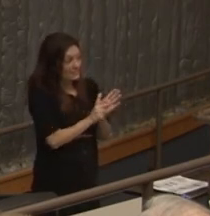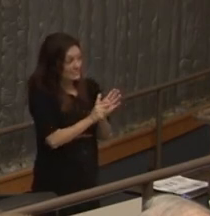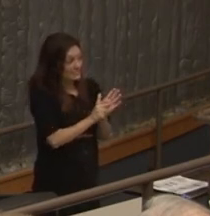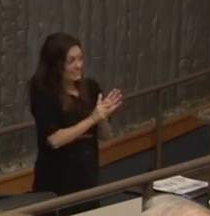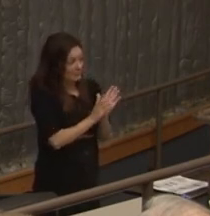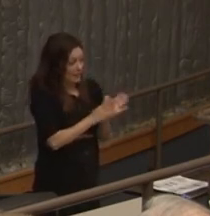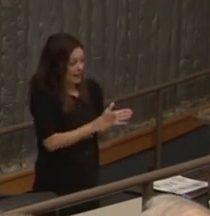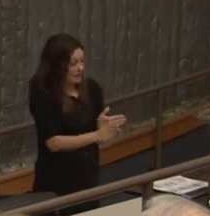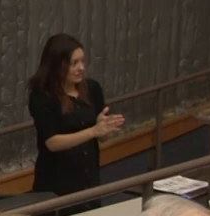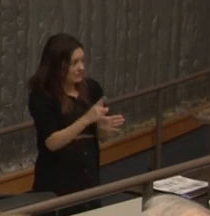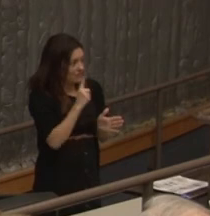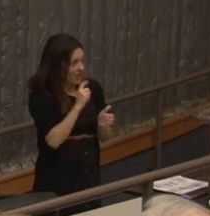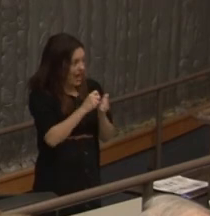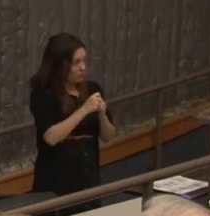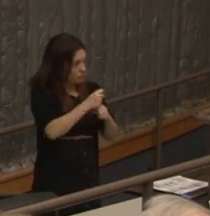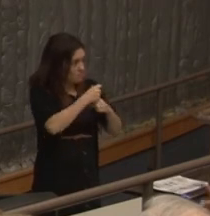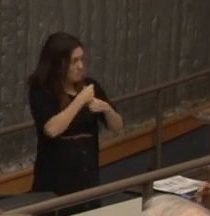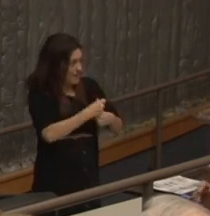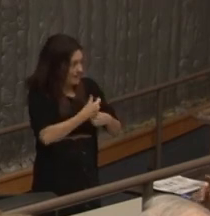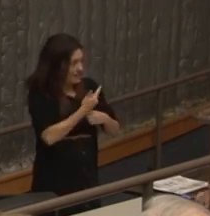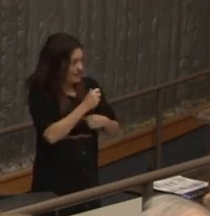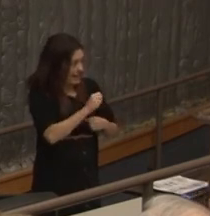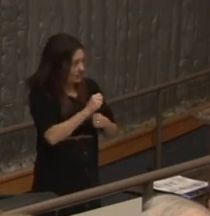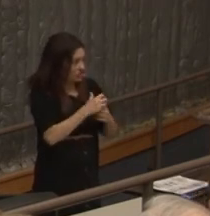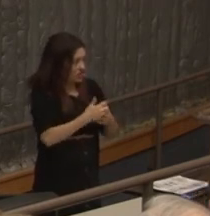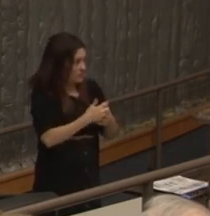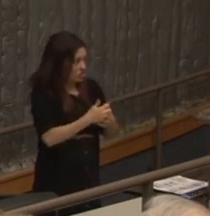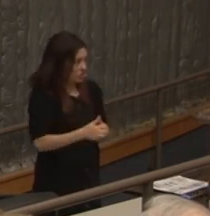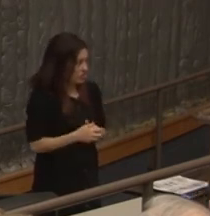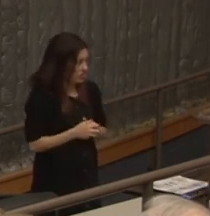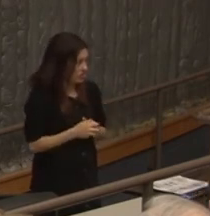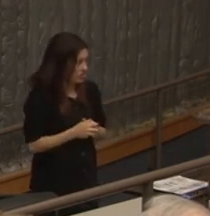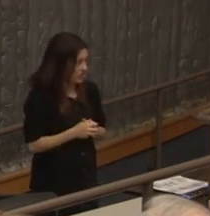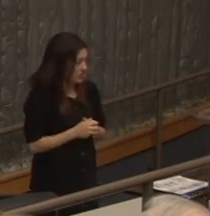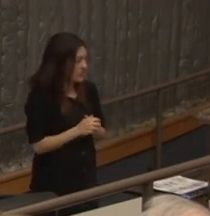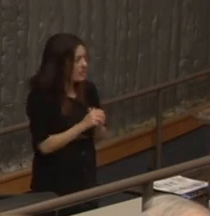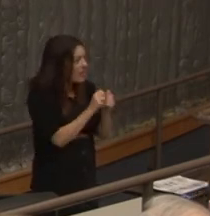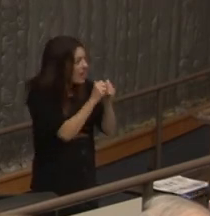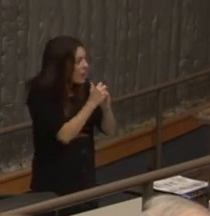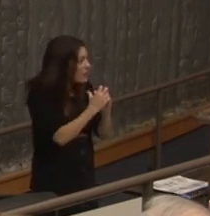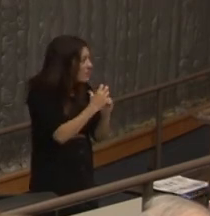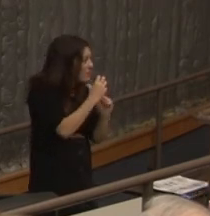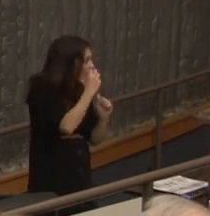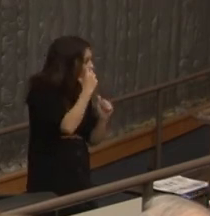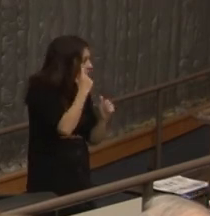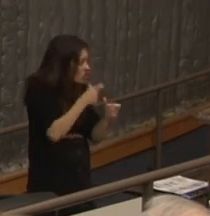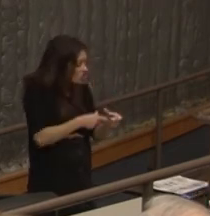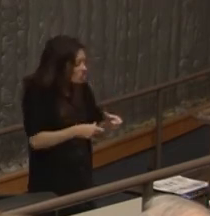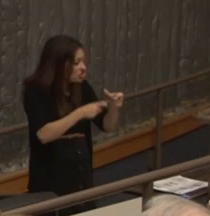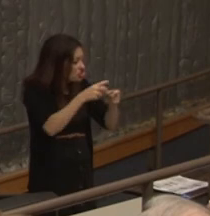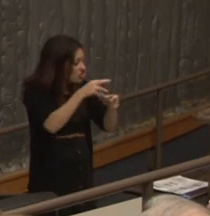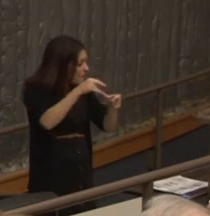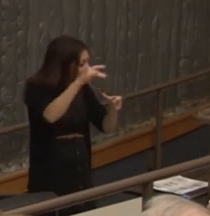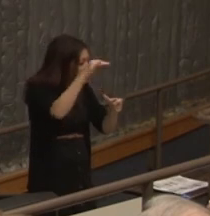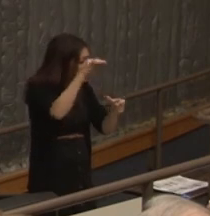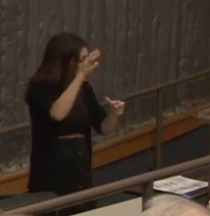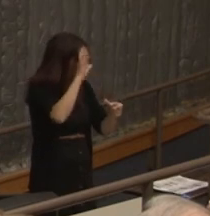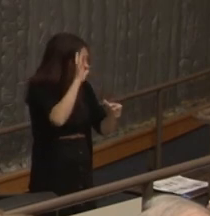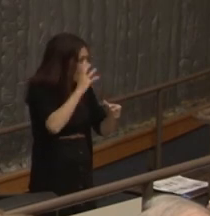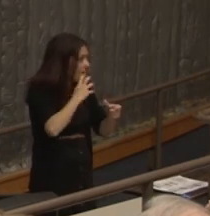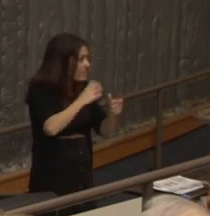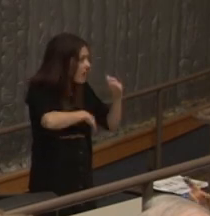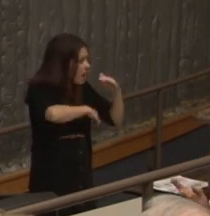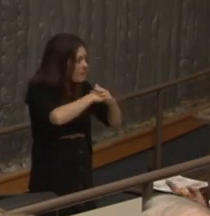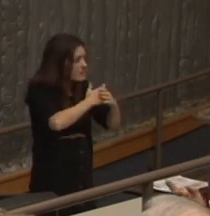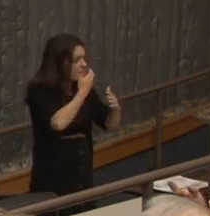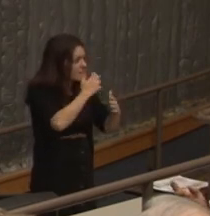Various stages that the designs went through. How thick do you have to make a crematorium chimney so it will bear maximum heat